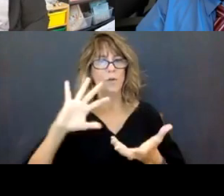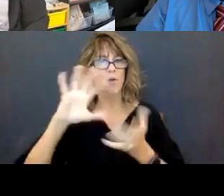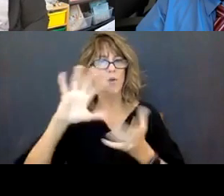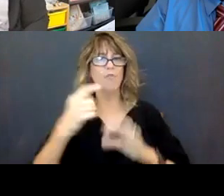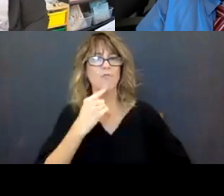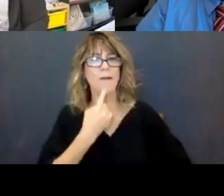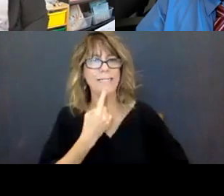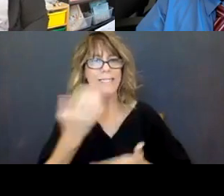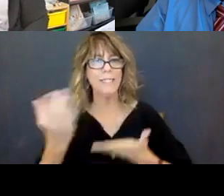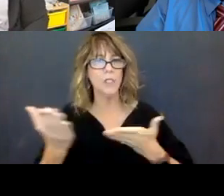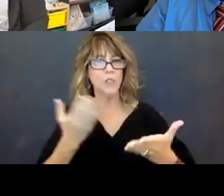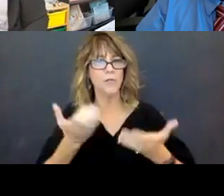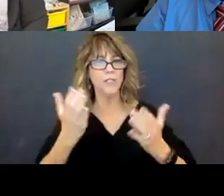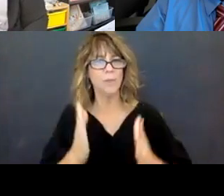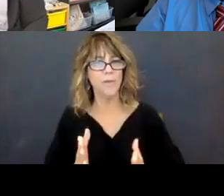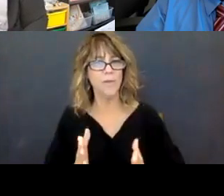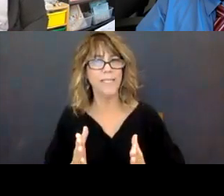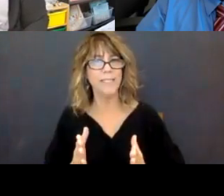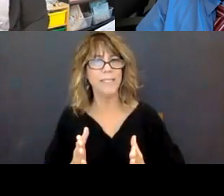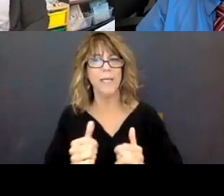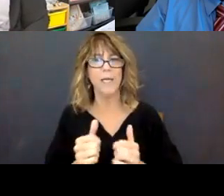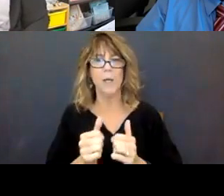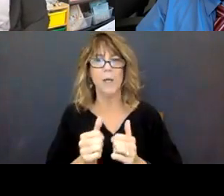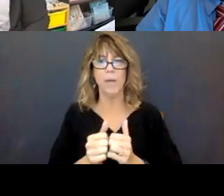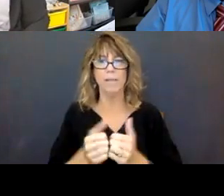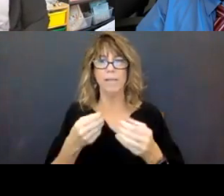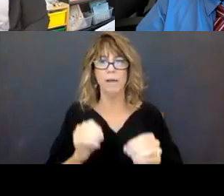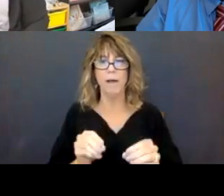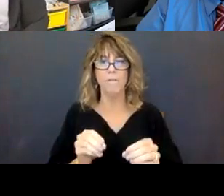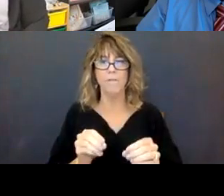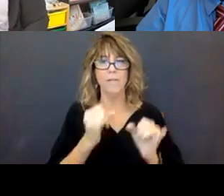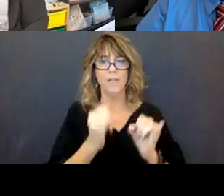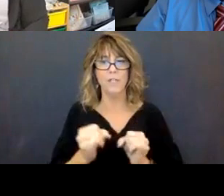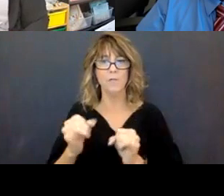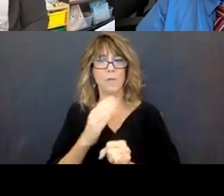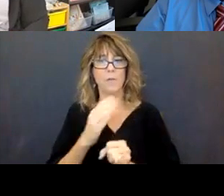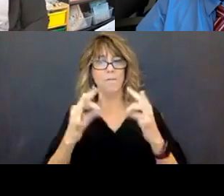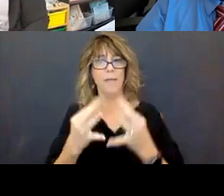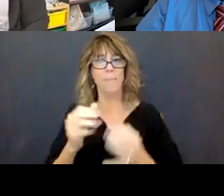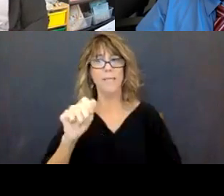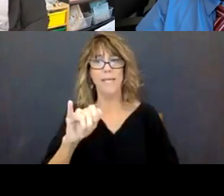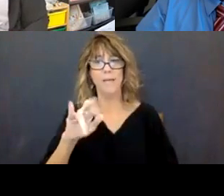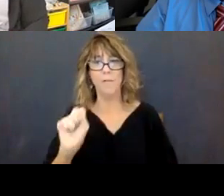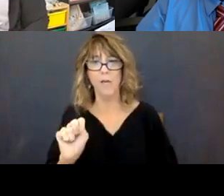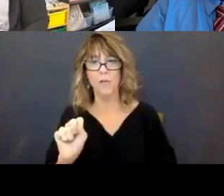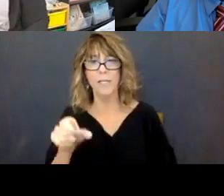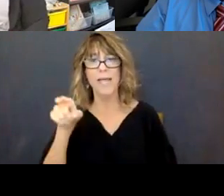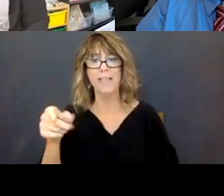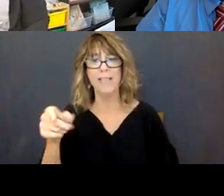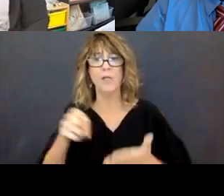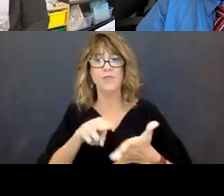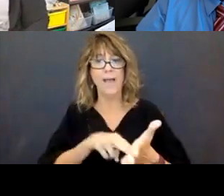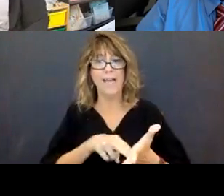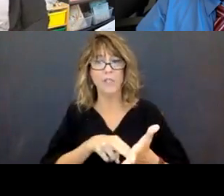now with the Office of Individual and Family Affairs being contractually charged with really harnessing voice